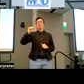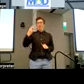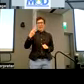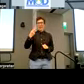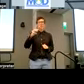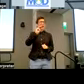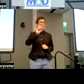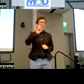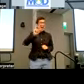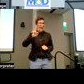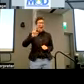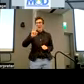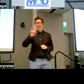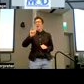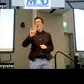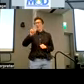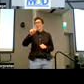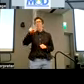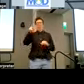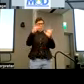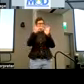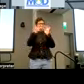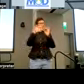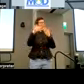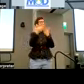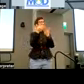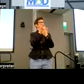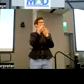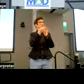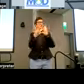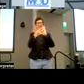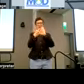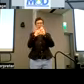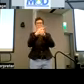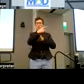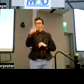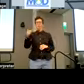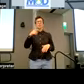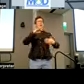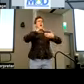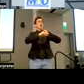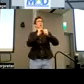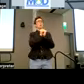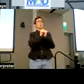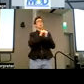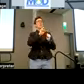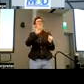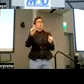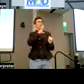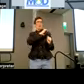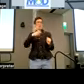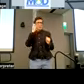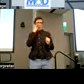Mass Eye and Ear. We heard about a new thing that they're doing. They worked with the Community-based State Council of the Blind on accessibility,